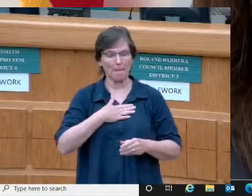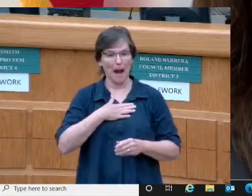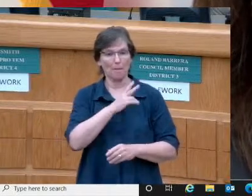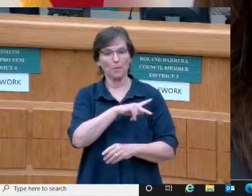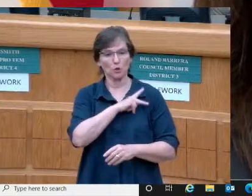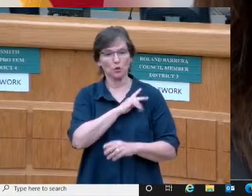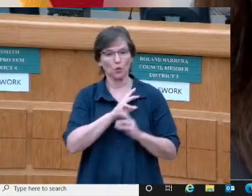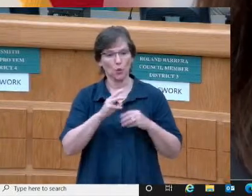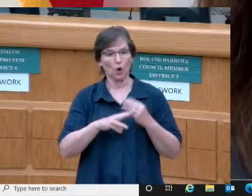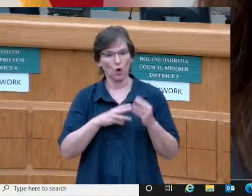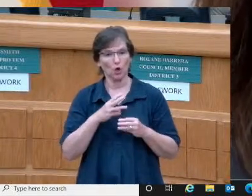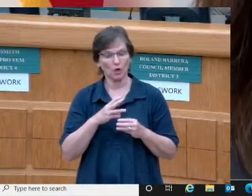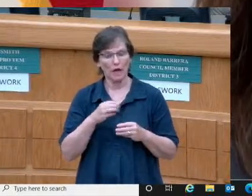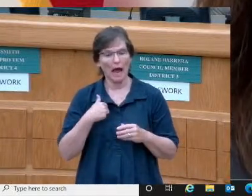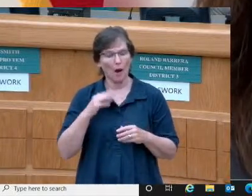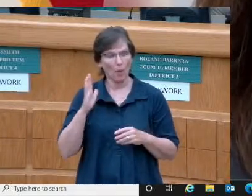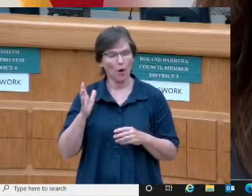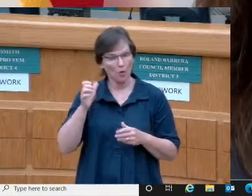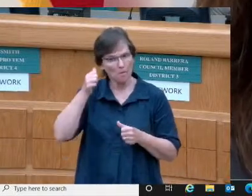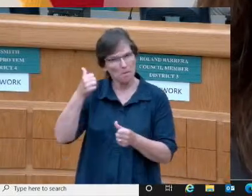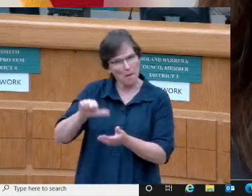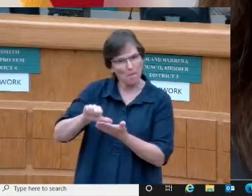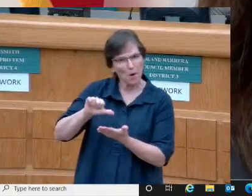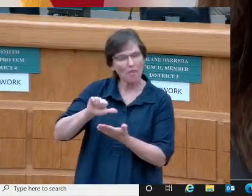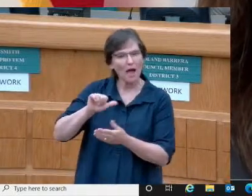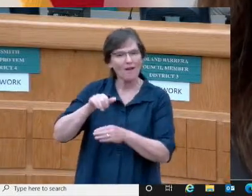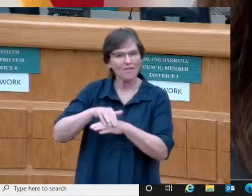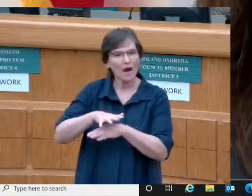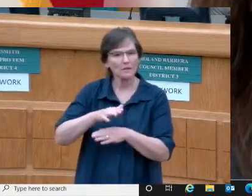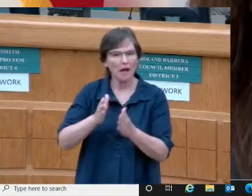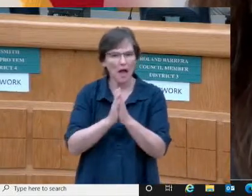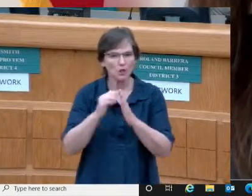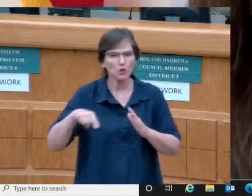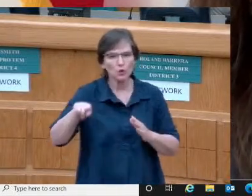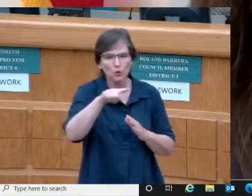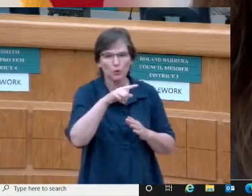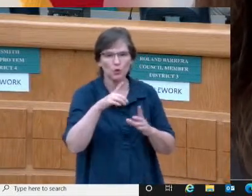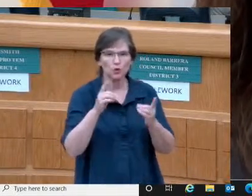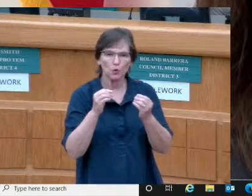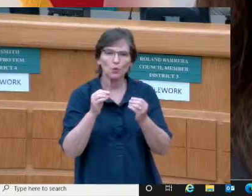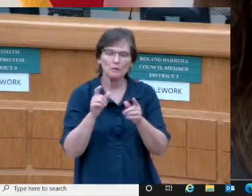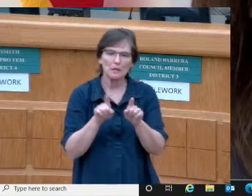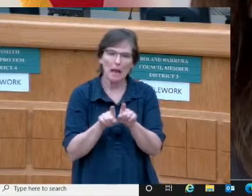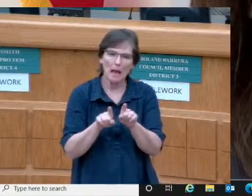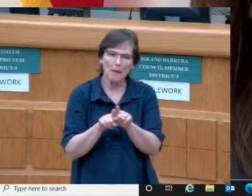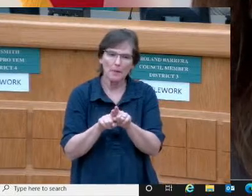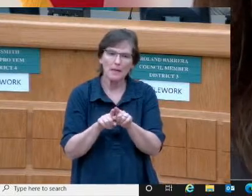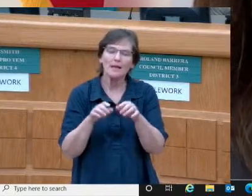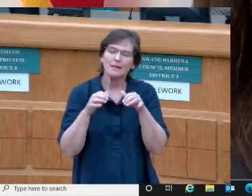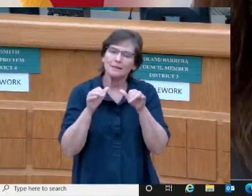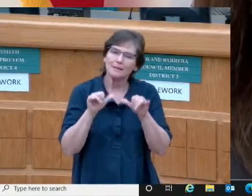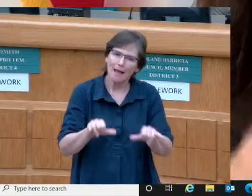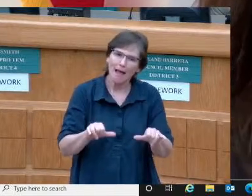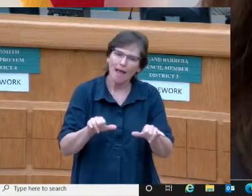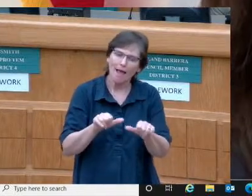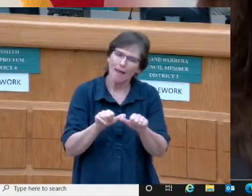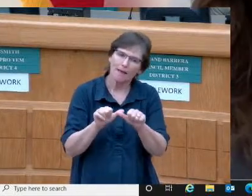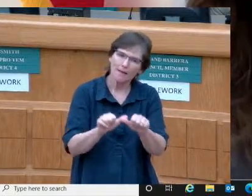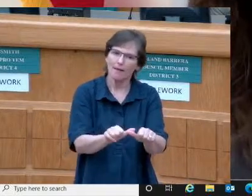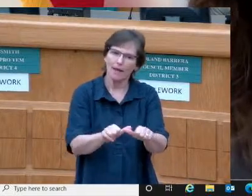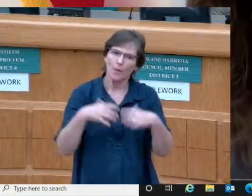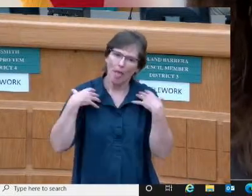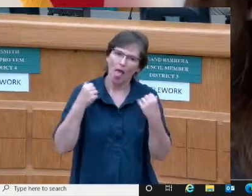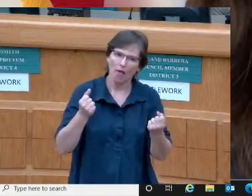heed that advice, and I'm going to ask that all of you do the same. Stay healthy to the extent that you can. And I've focused